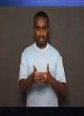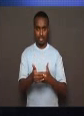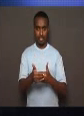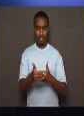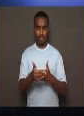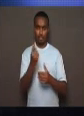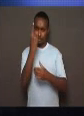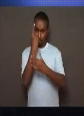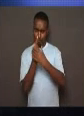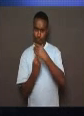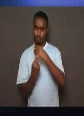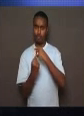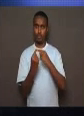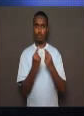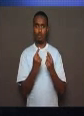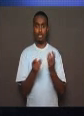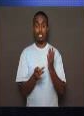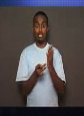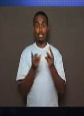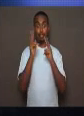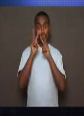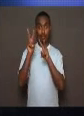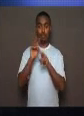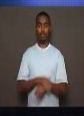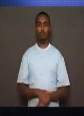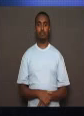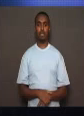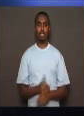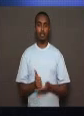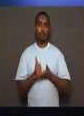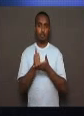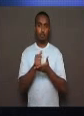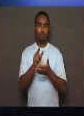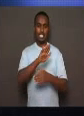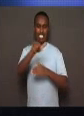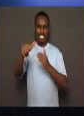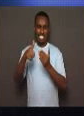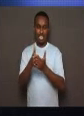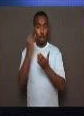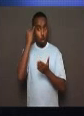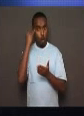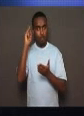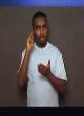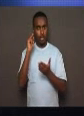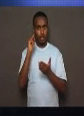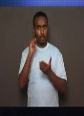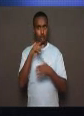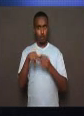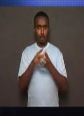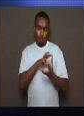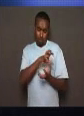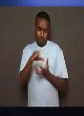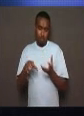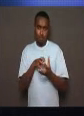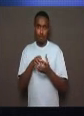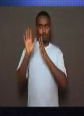Next, be more specific about scenes from the film. Provide a general opinion without